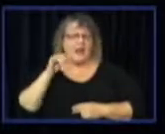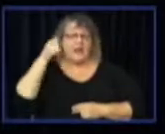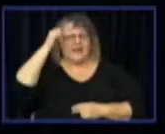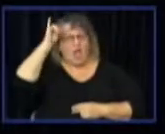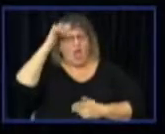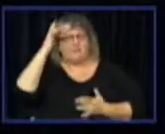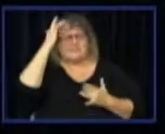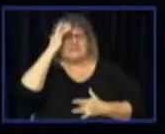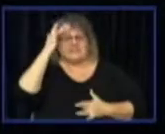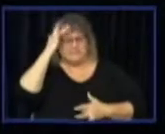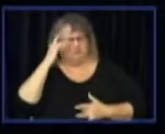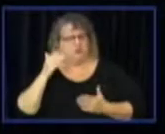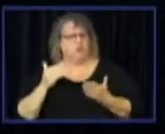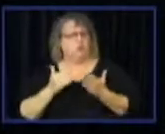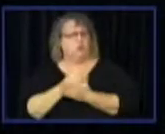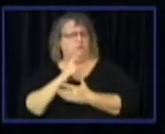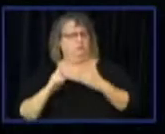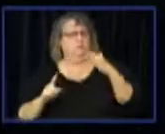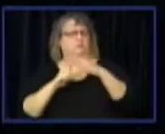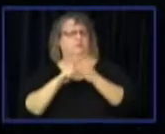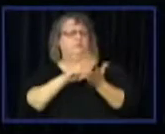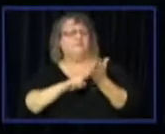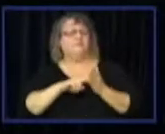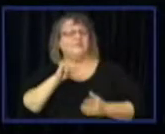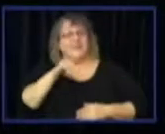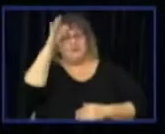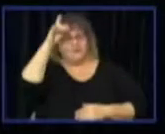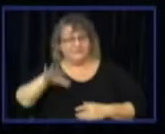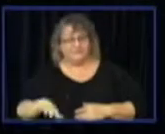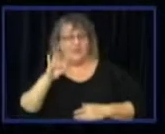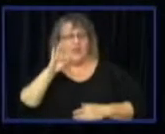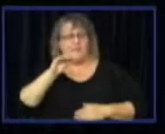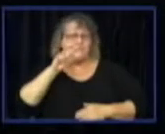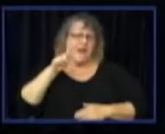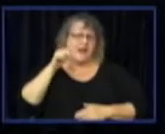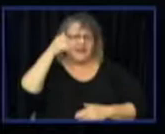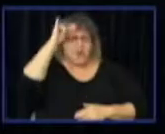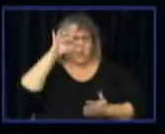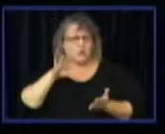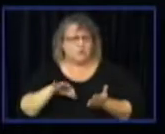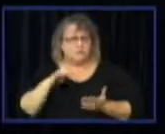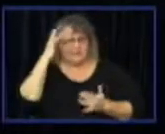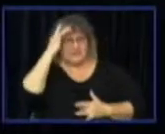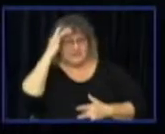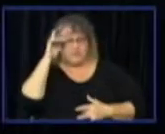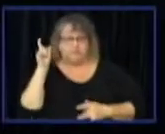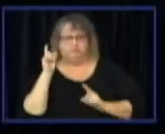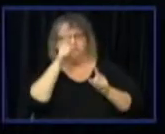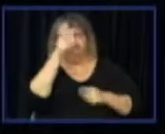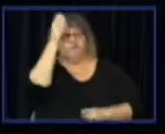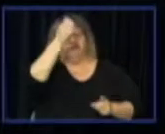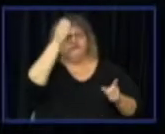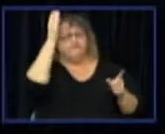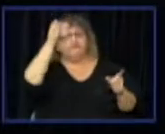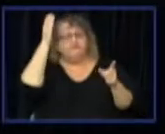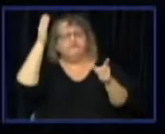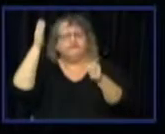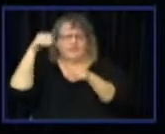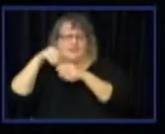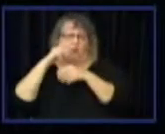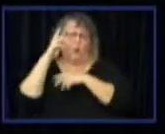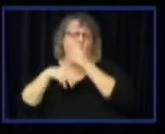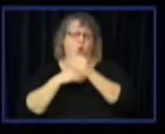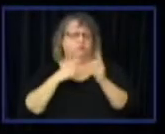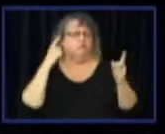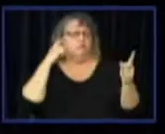thing. In fact, the guy who discovered mad cow disease is now being invited to every brain injury talk in the